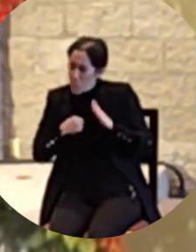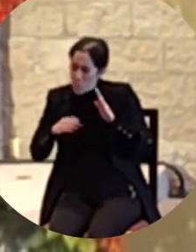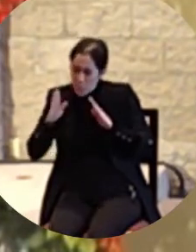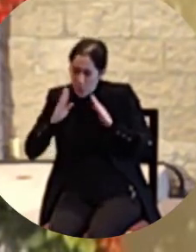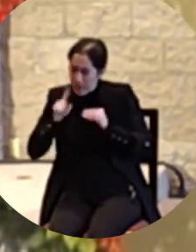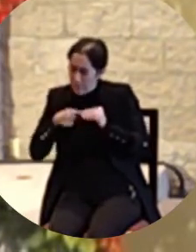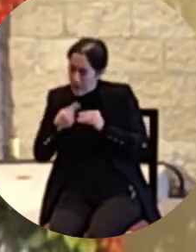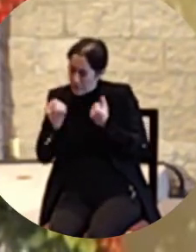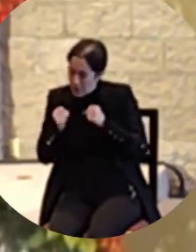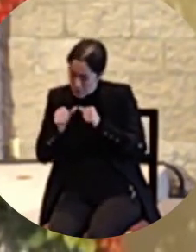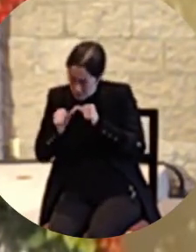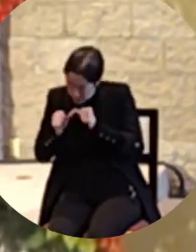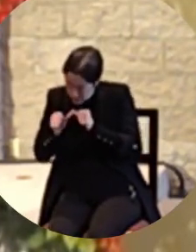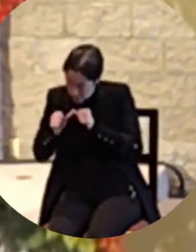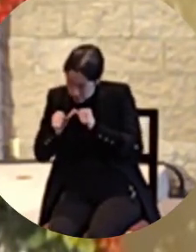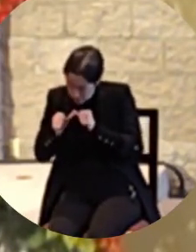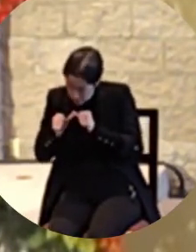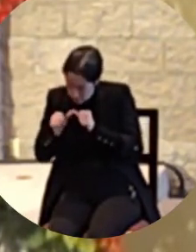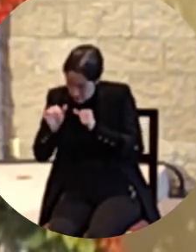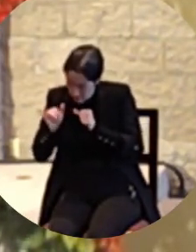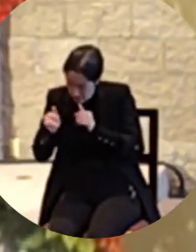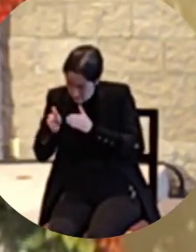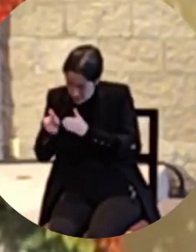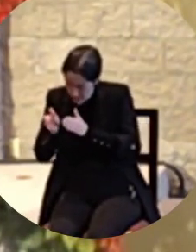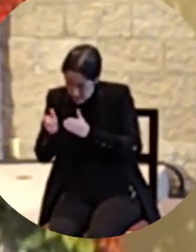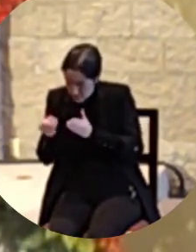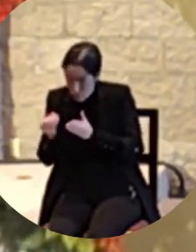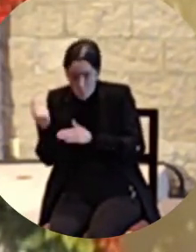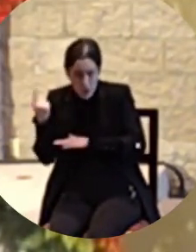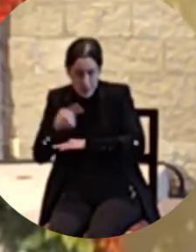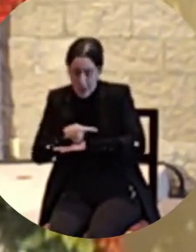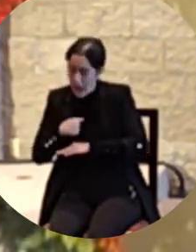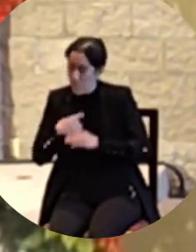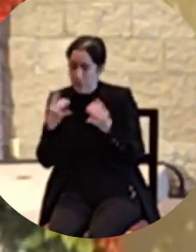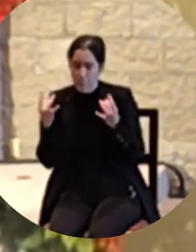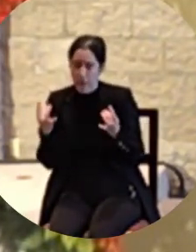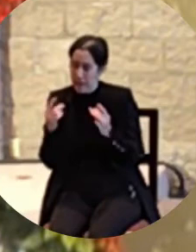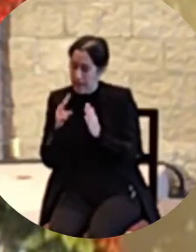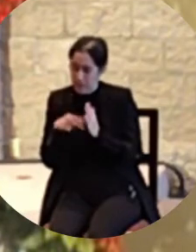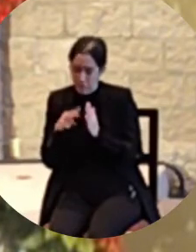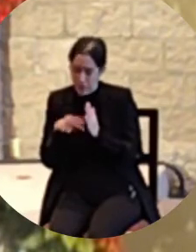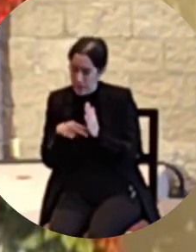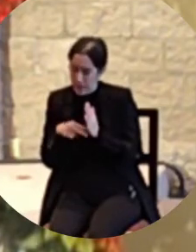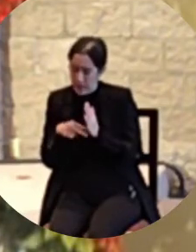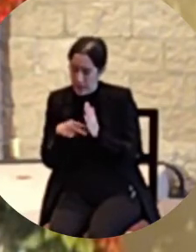So as I was meditating one day and reading, the words came to me